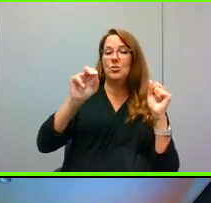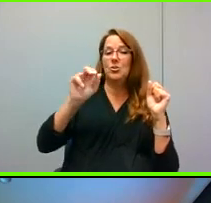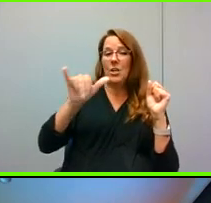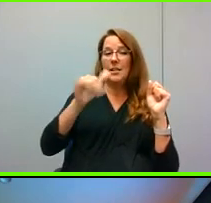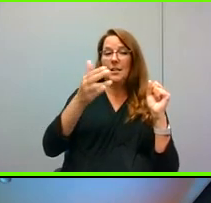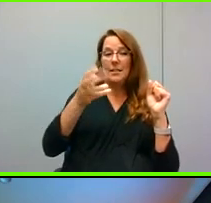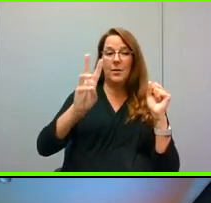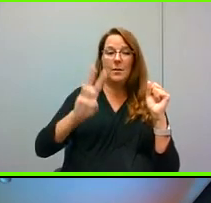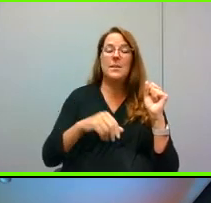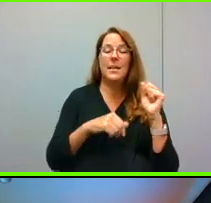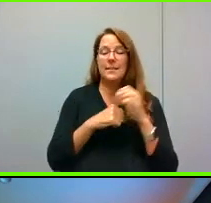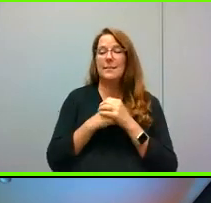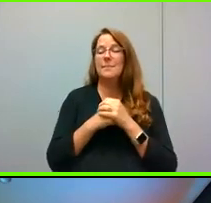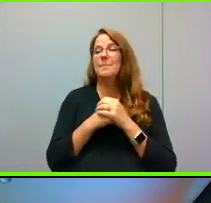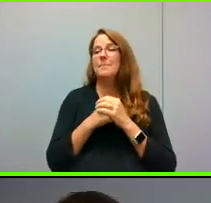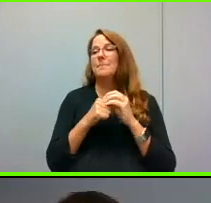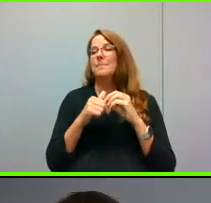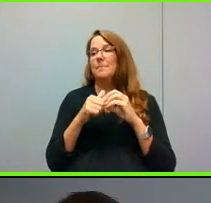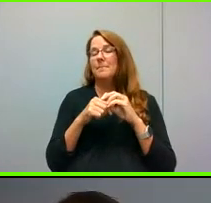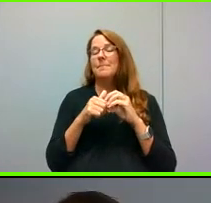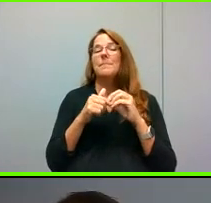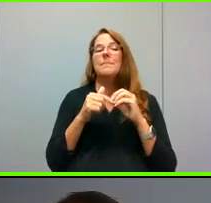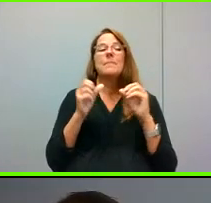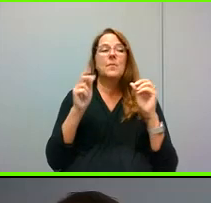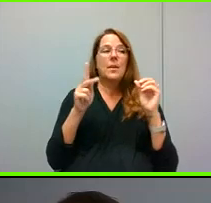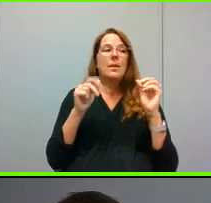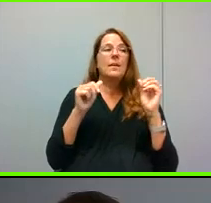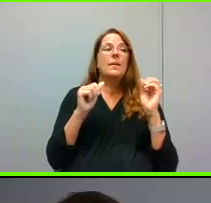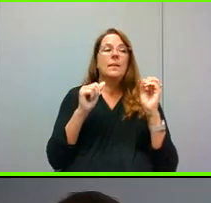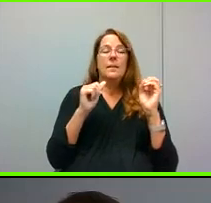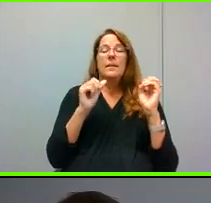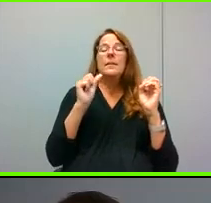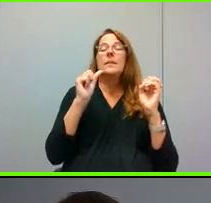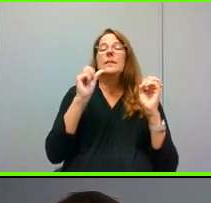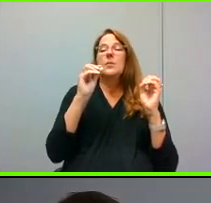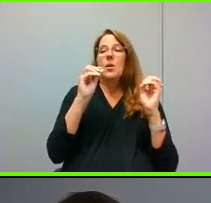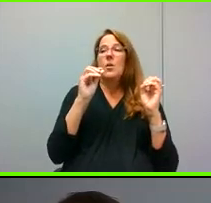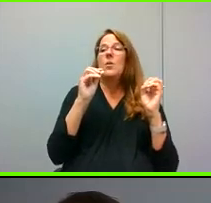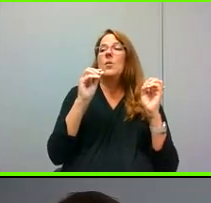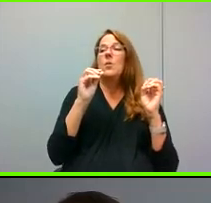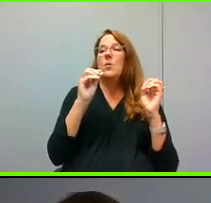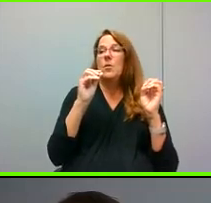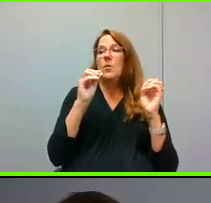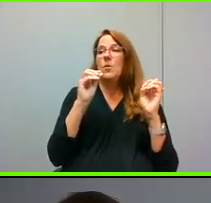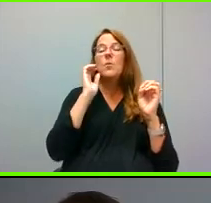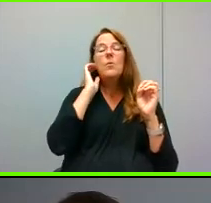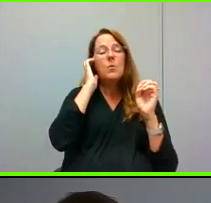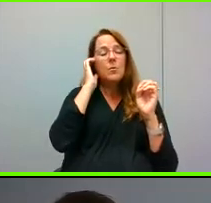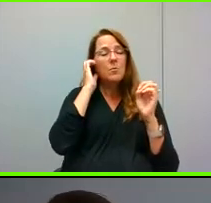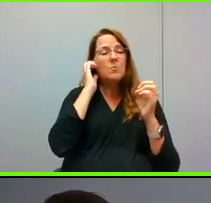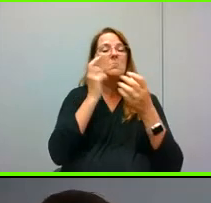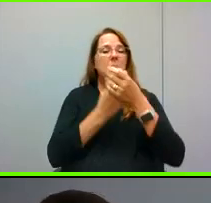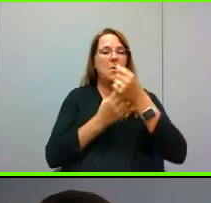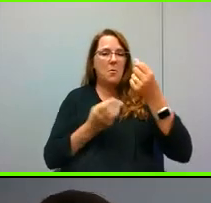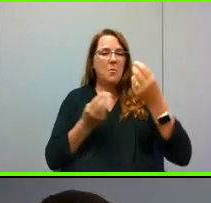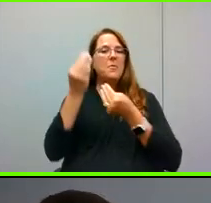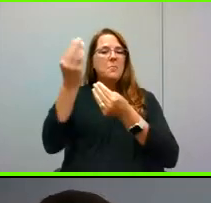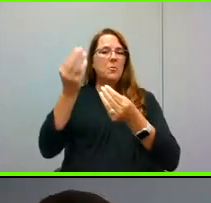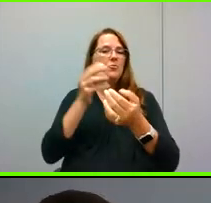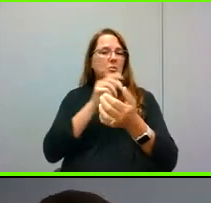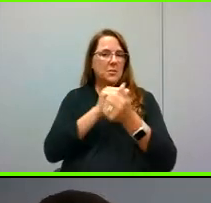Woodward. Yes. Okay. So that, both motions